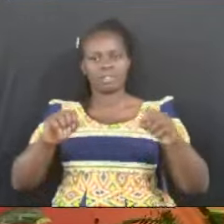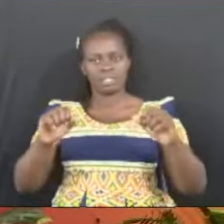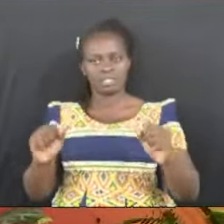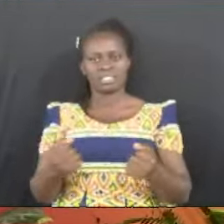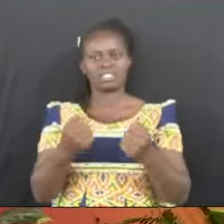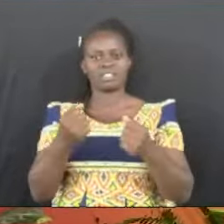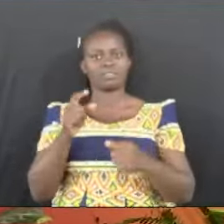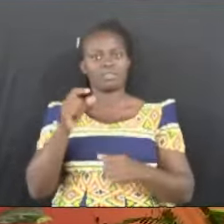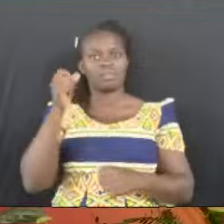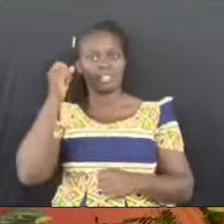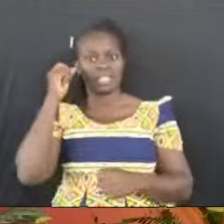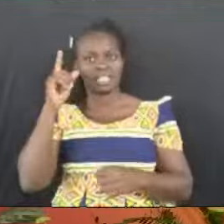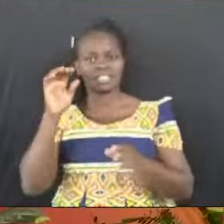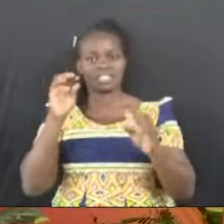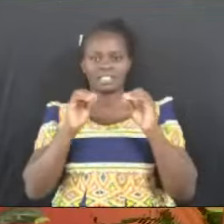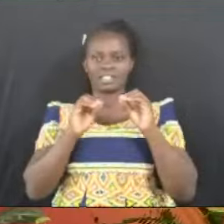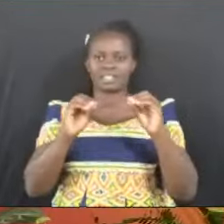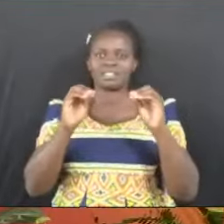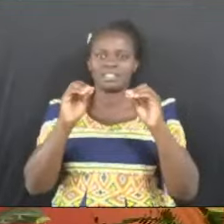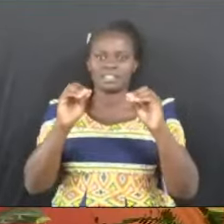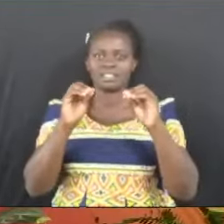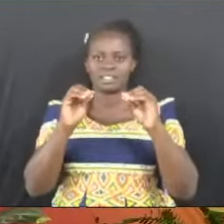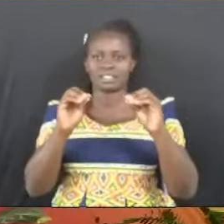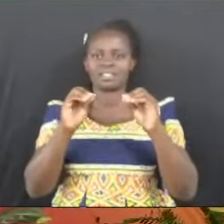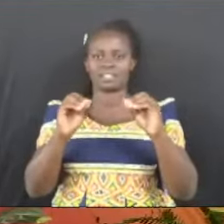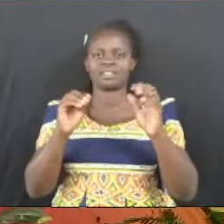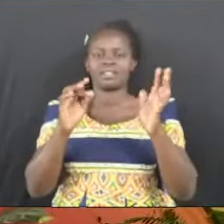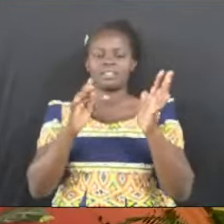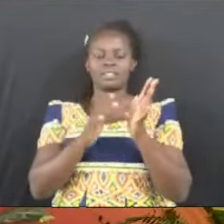Jesus in the way that you relay